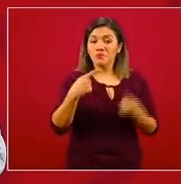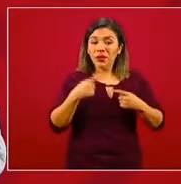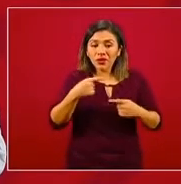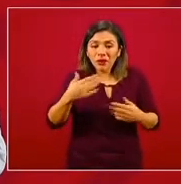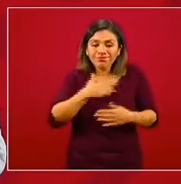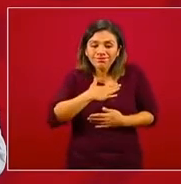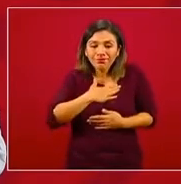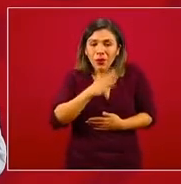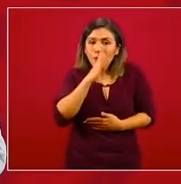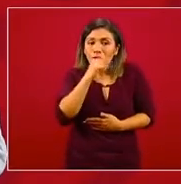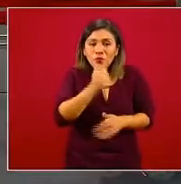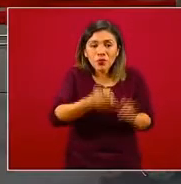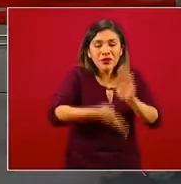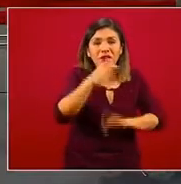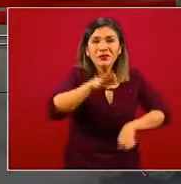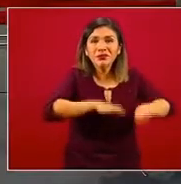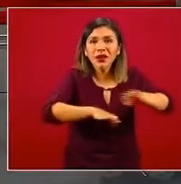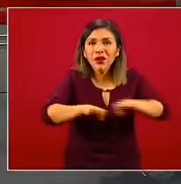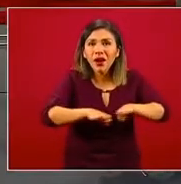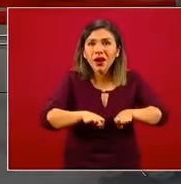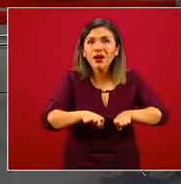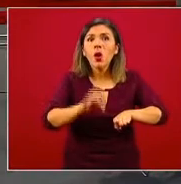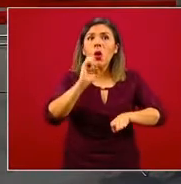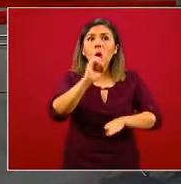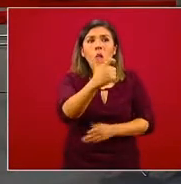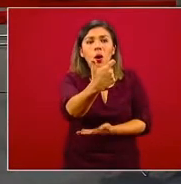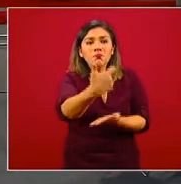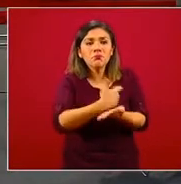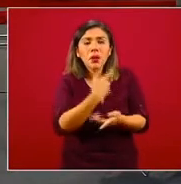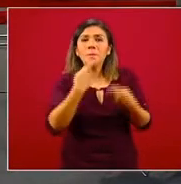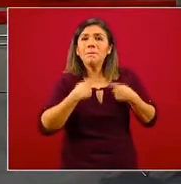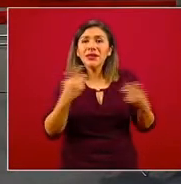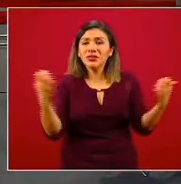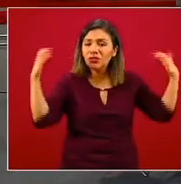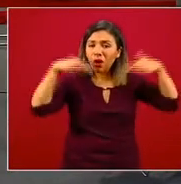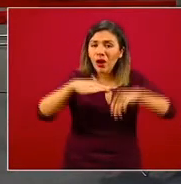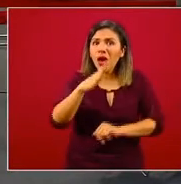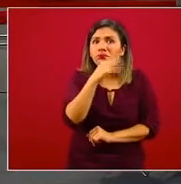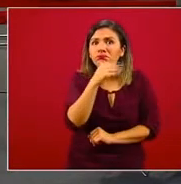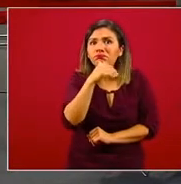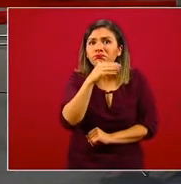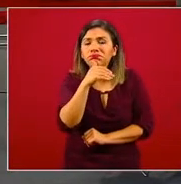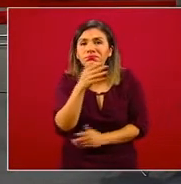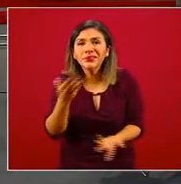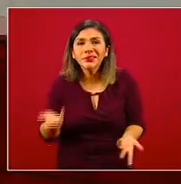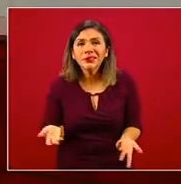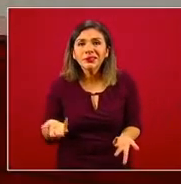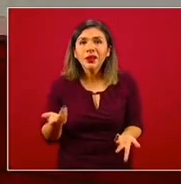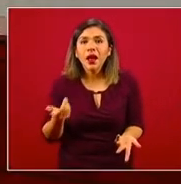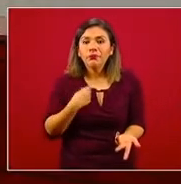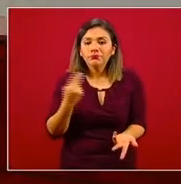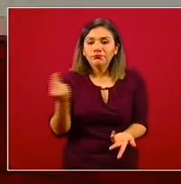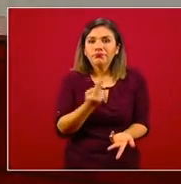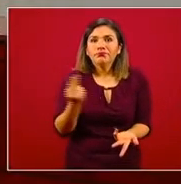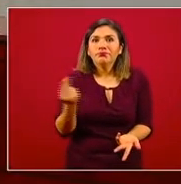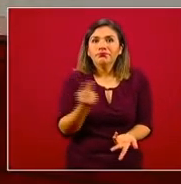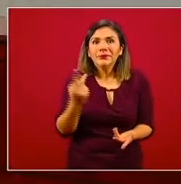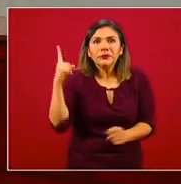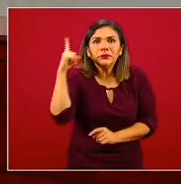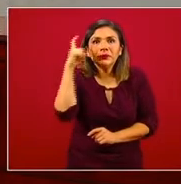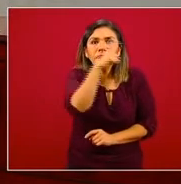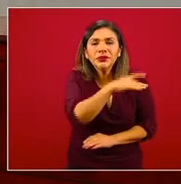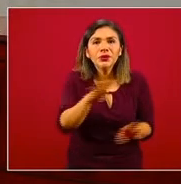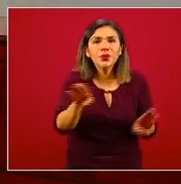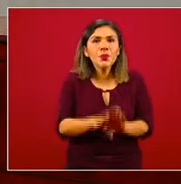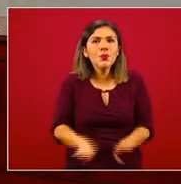category. Since they can't go to work, they're not serving their usual